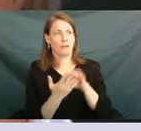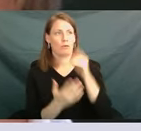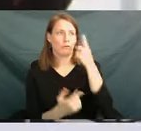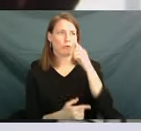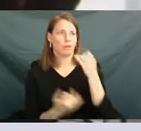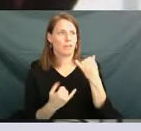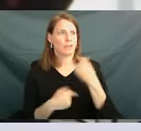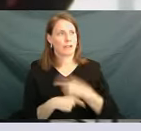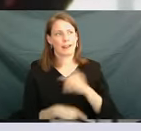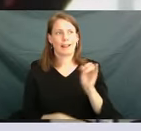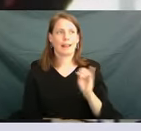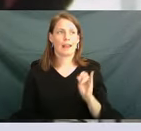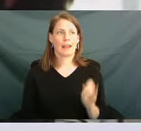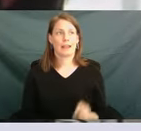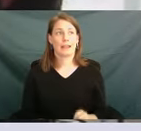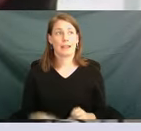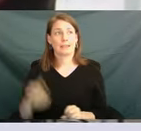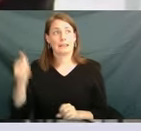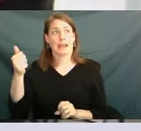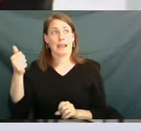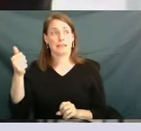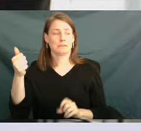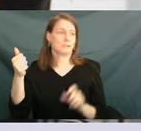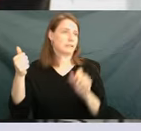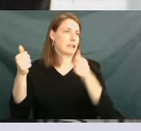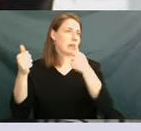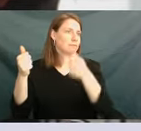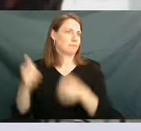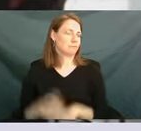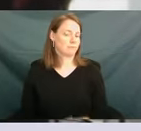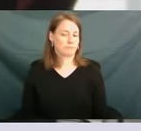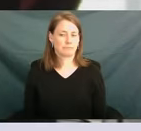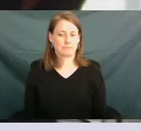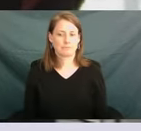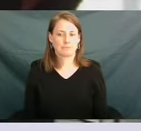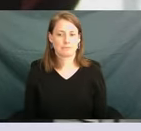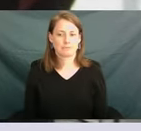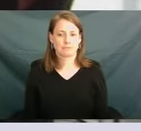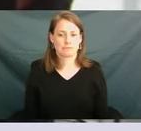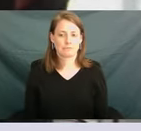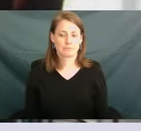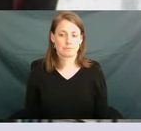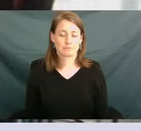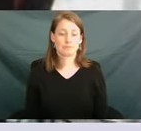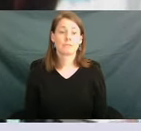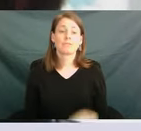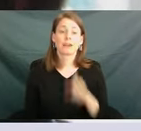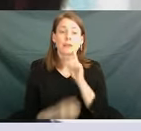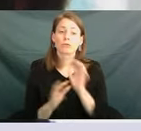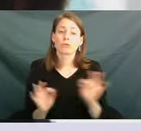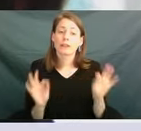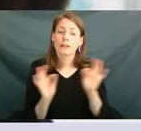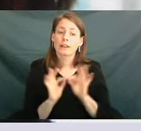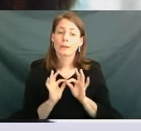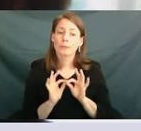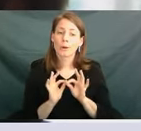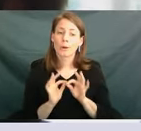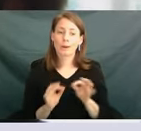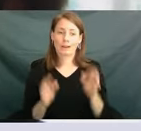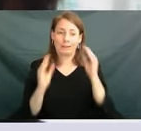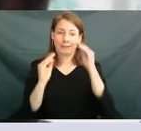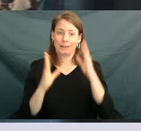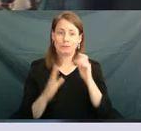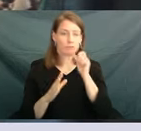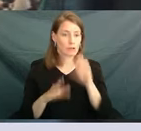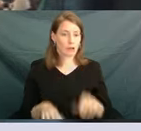jump in. We took the decision to do the Circle of Friends with the teaching assistants as the sort of facilitators.